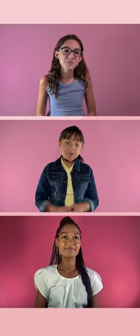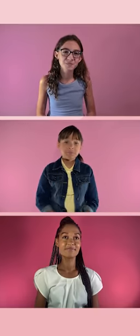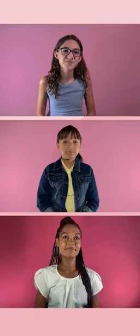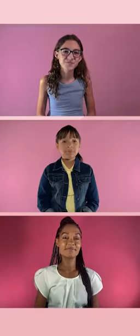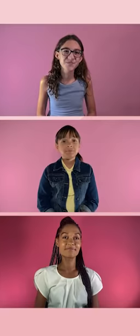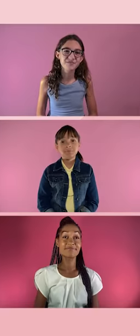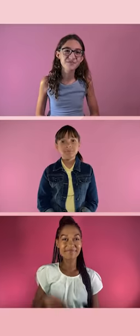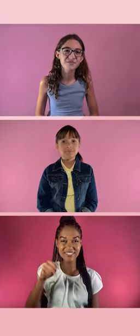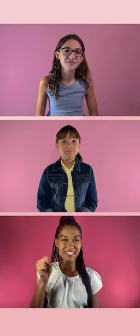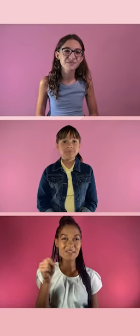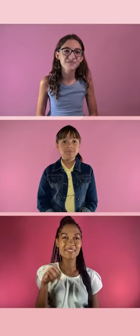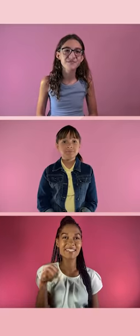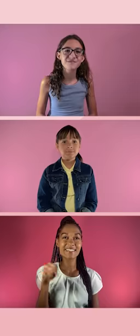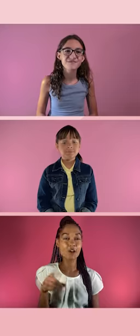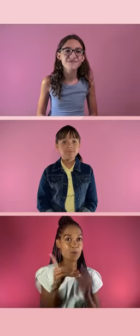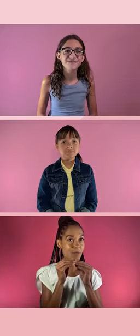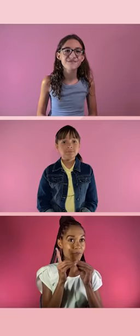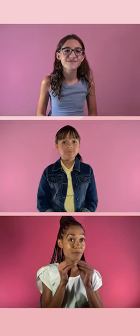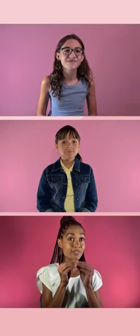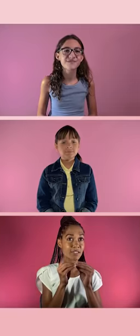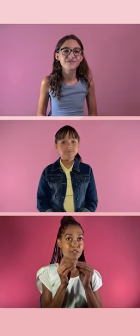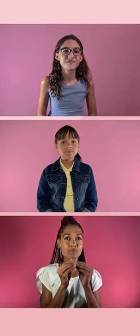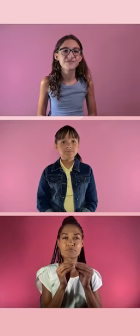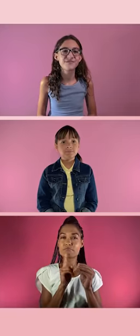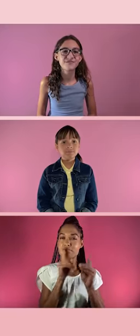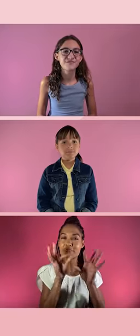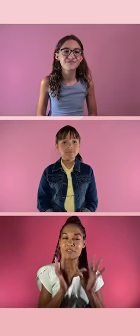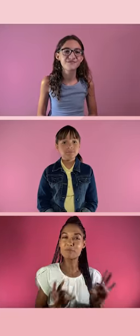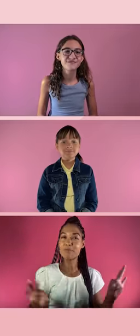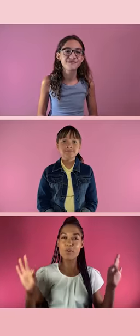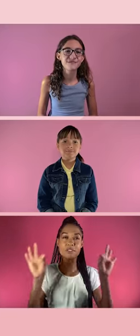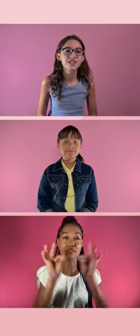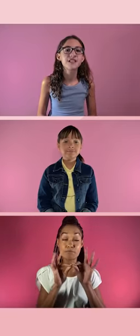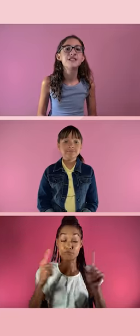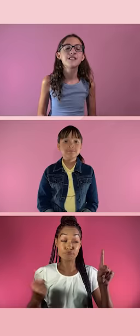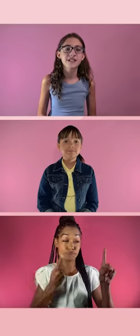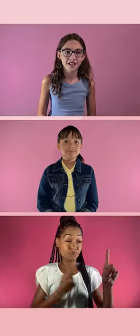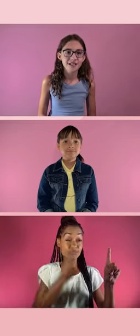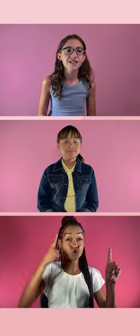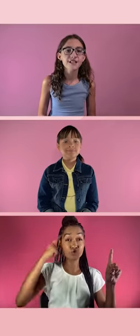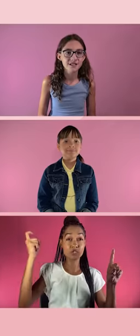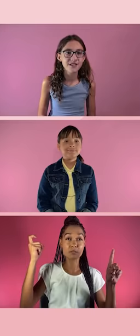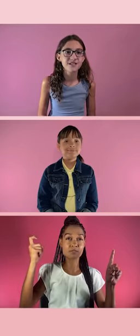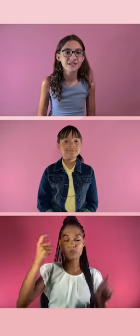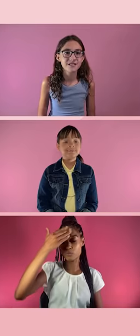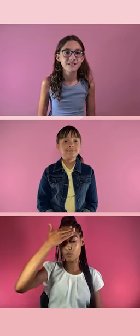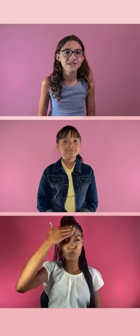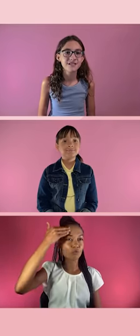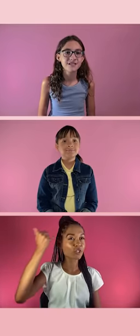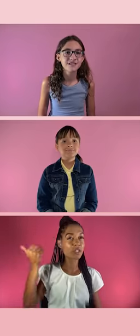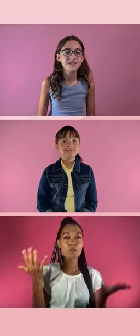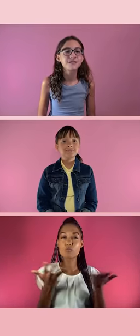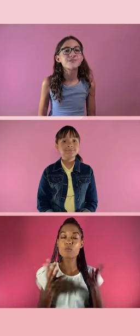much fun. It sure can be. Now, one more thing, ladies, and it's important. As you're working for those dreams, make